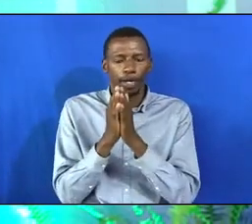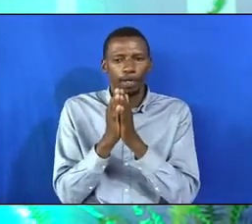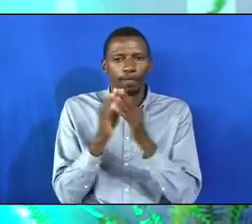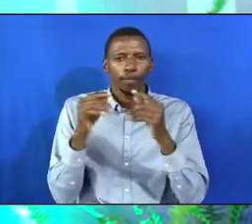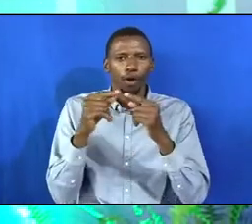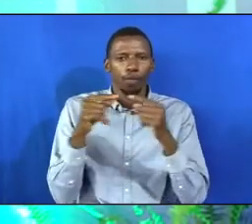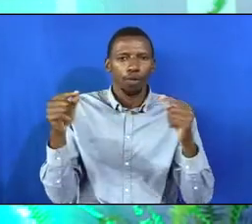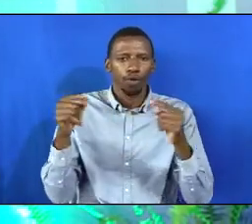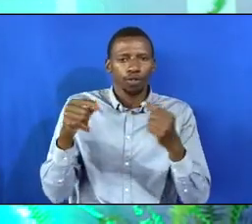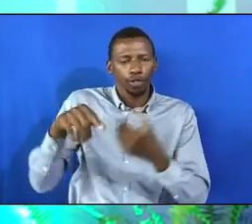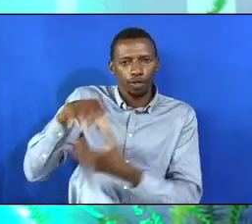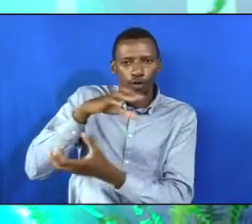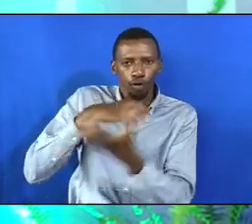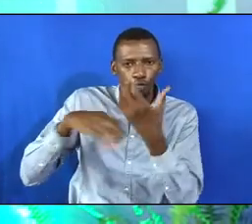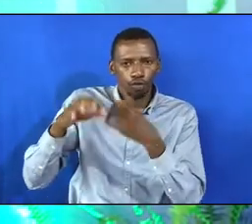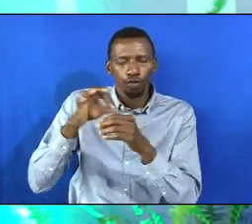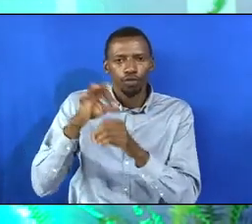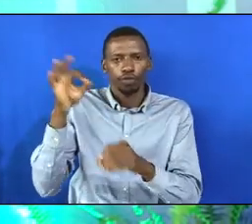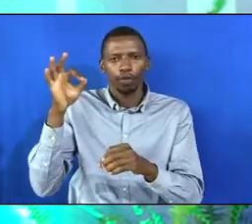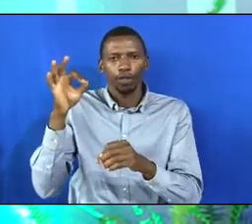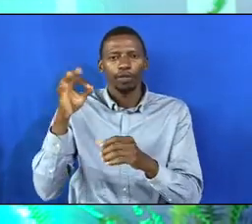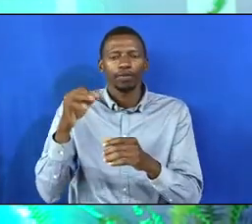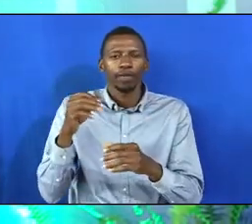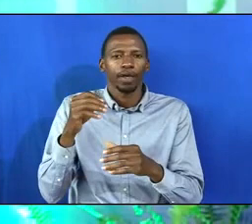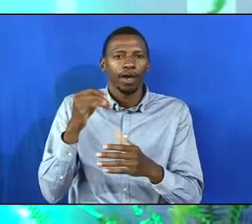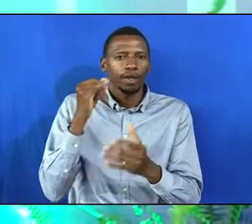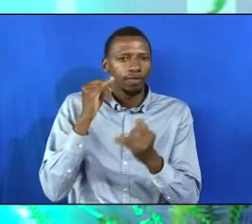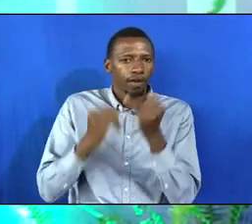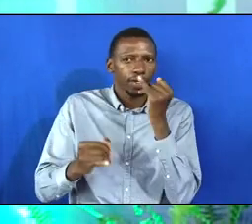disorder. And finally,